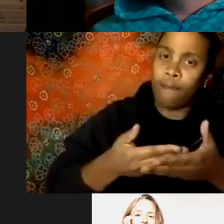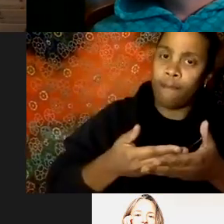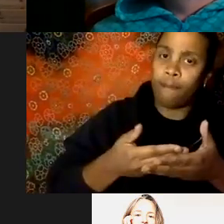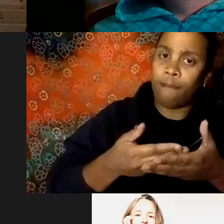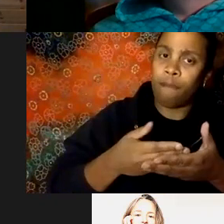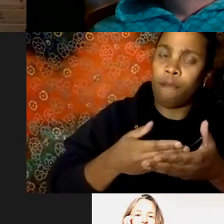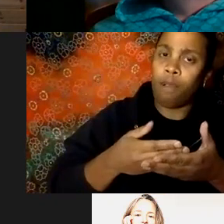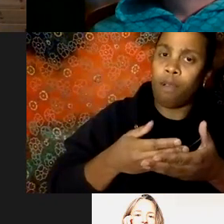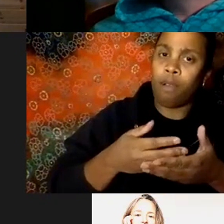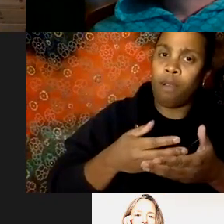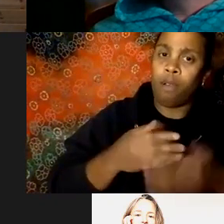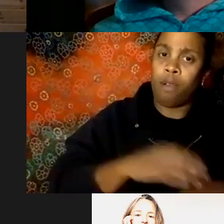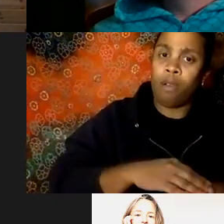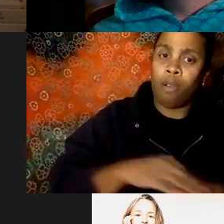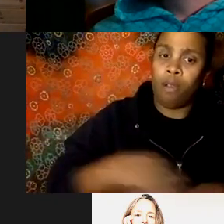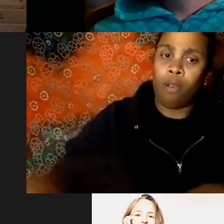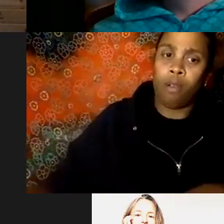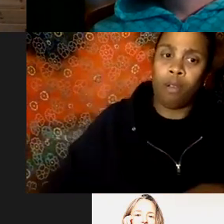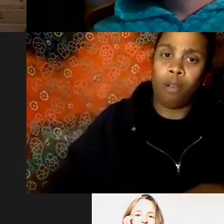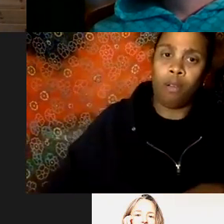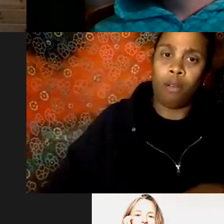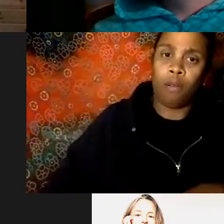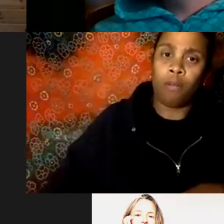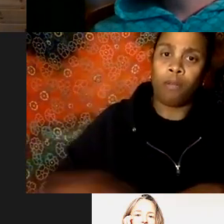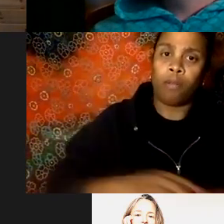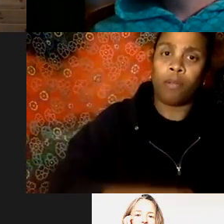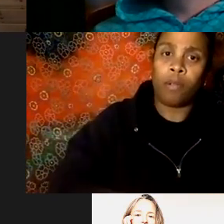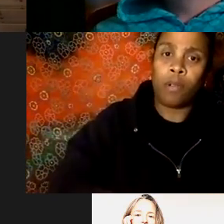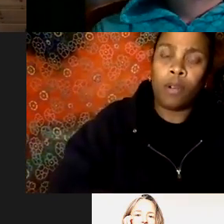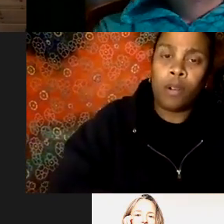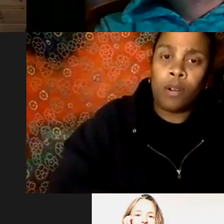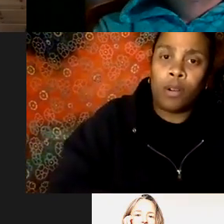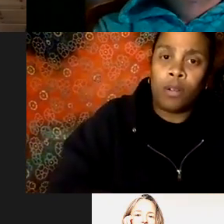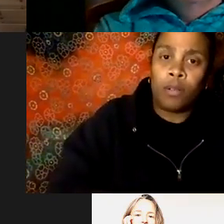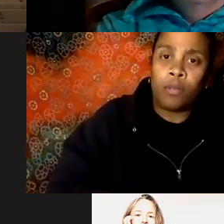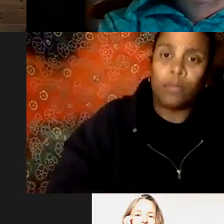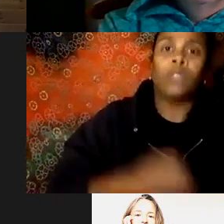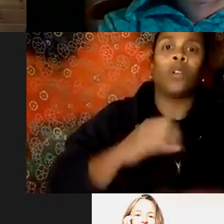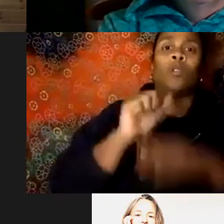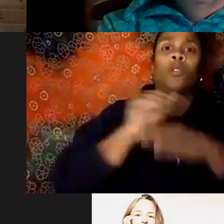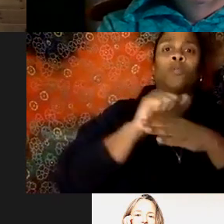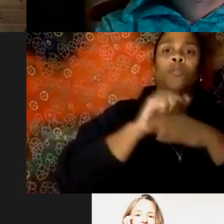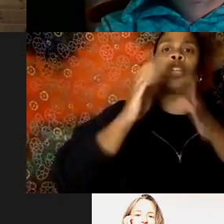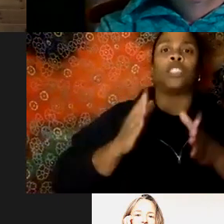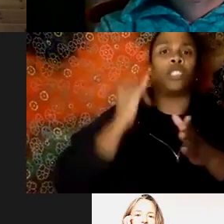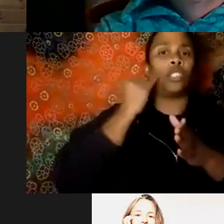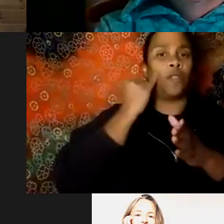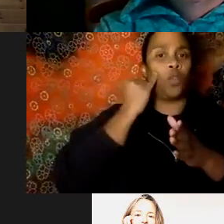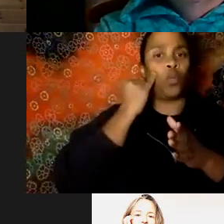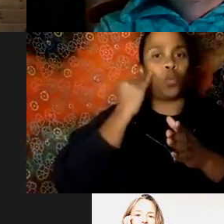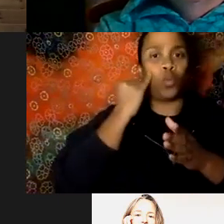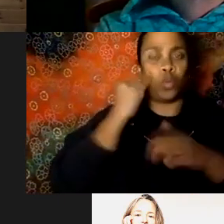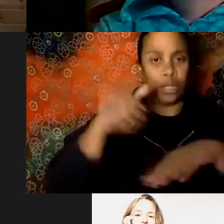to offer a special tonight for people that come to the event so that they might sign up to do something with you, we'll be putting all that info in the chat as